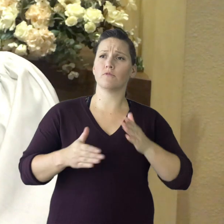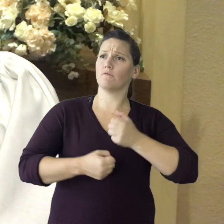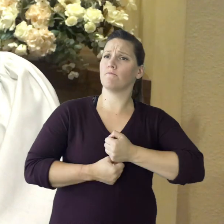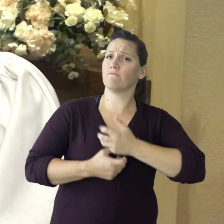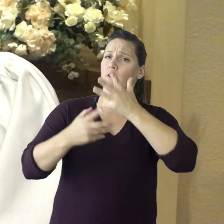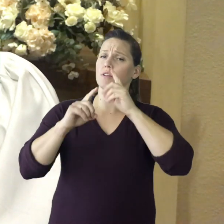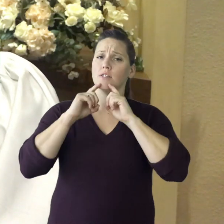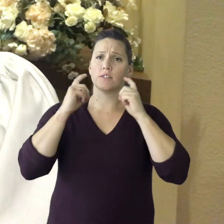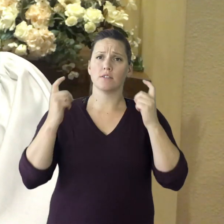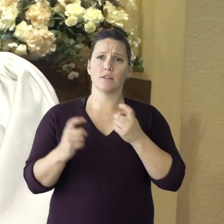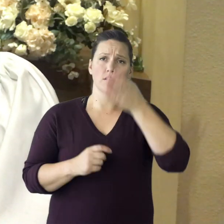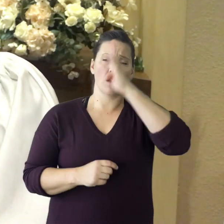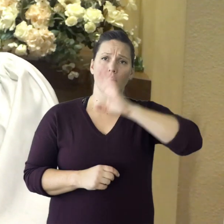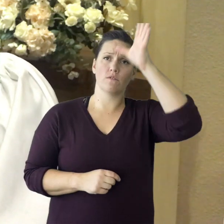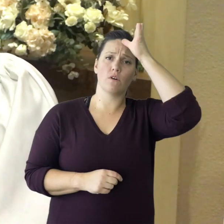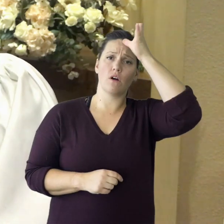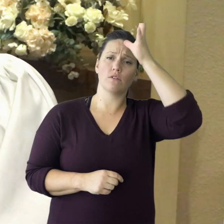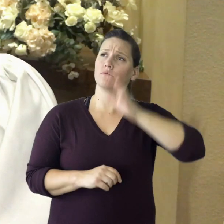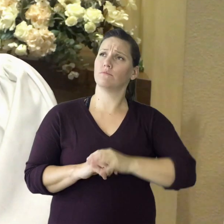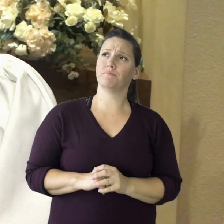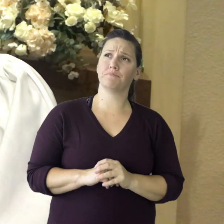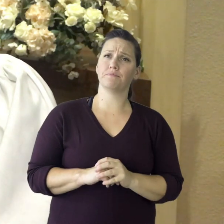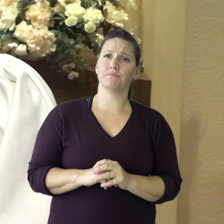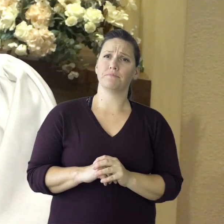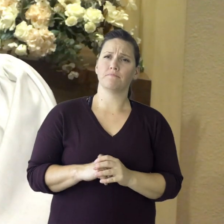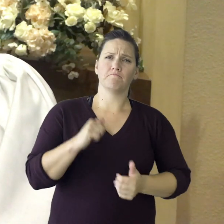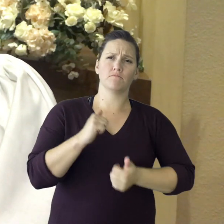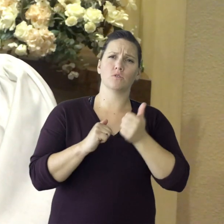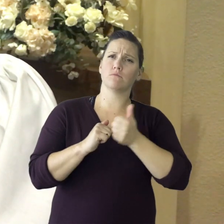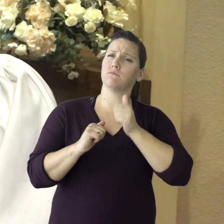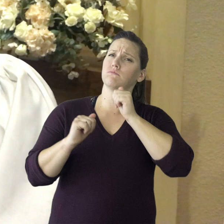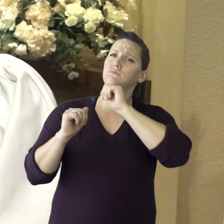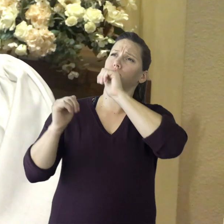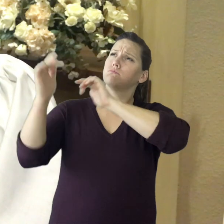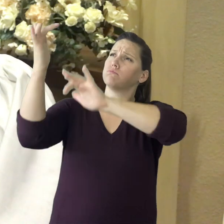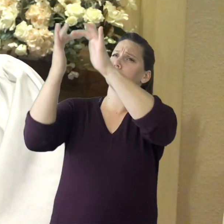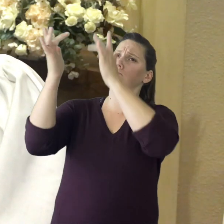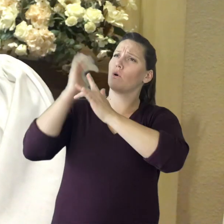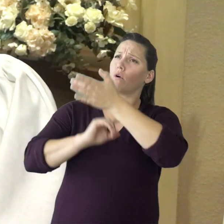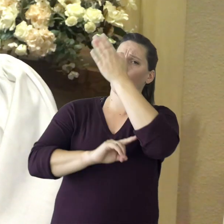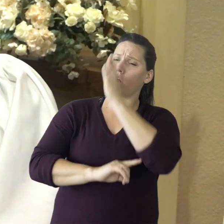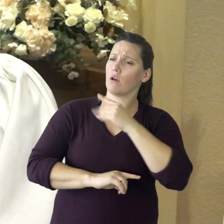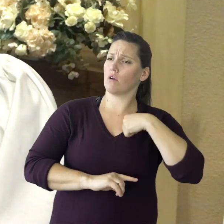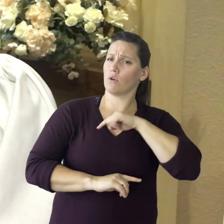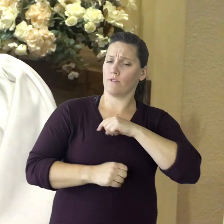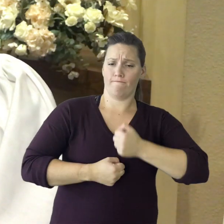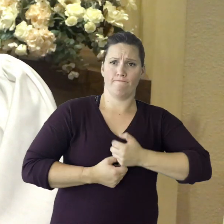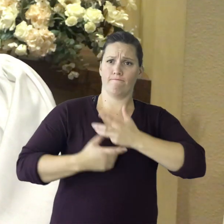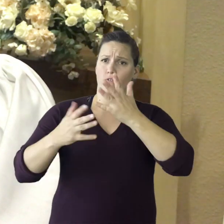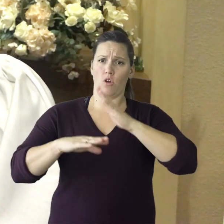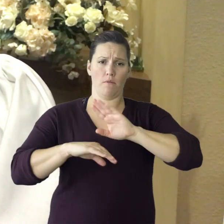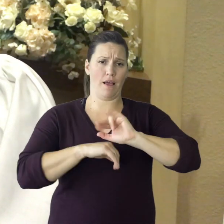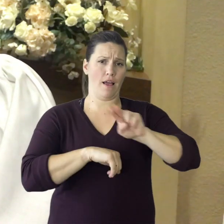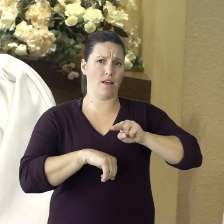Let us then confess our sins to God our Father. Most merciful God, we confess that we